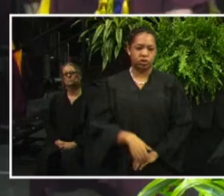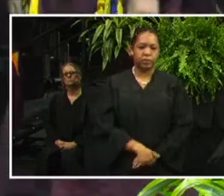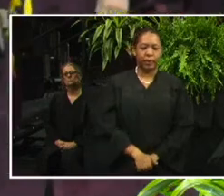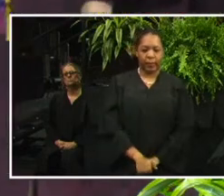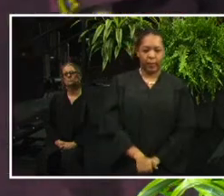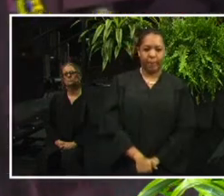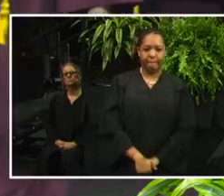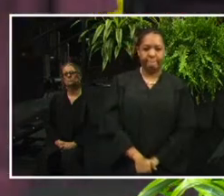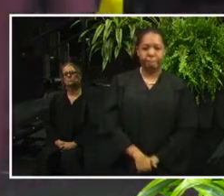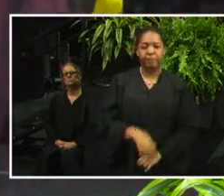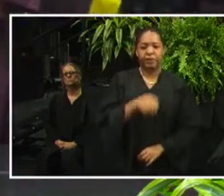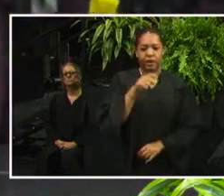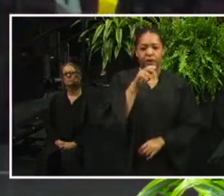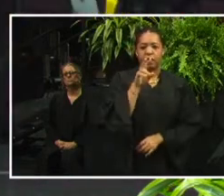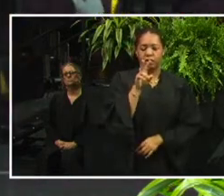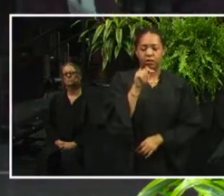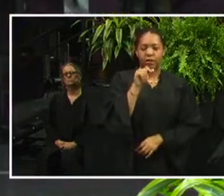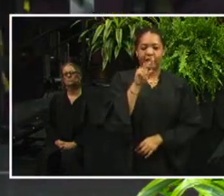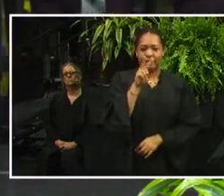Lorenzo Ventura.